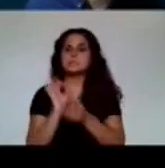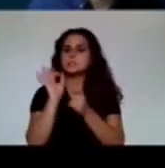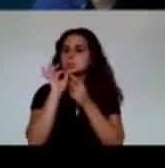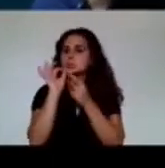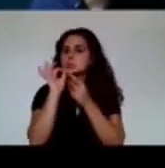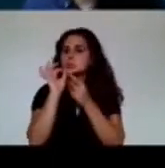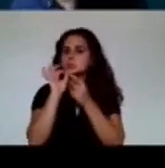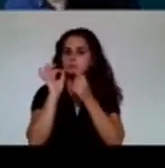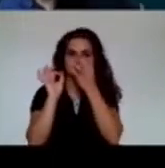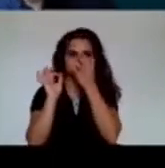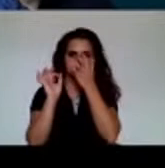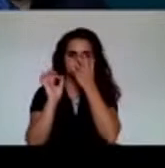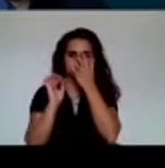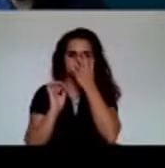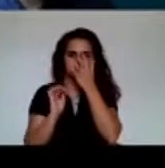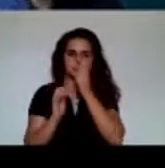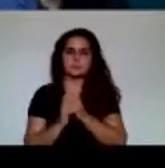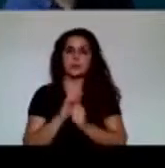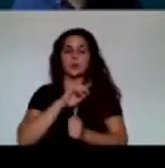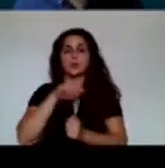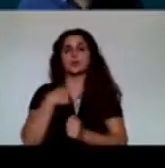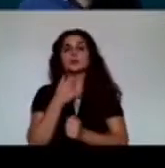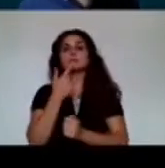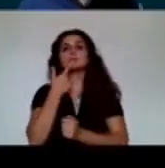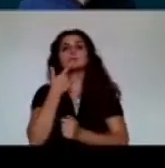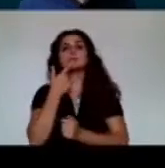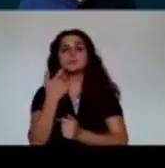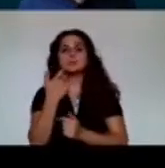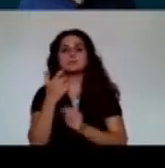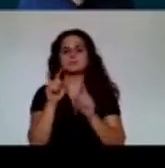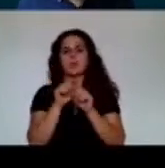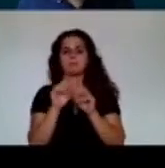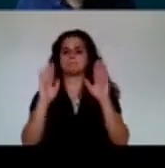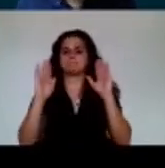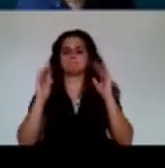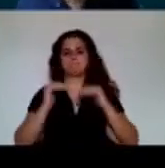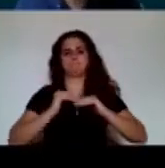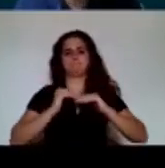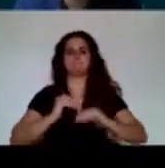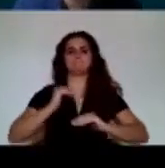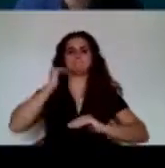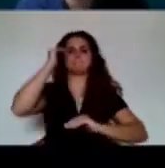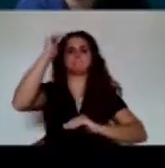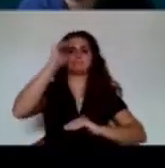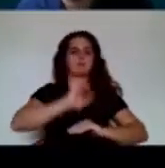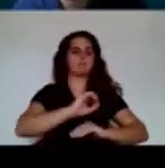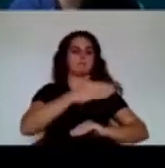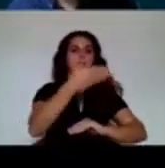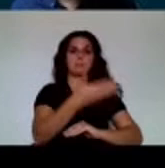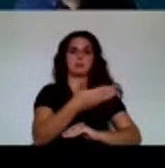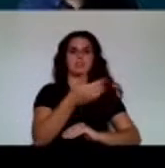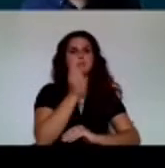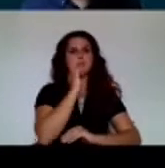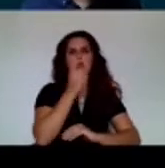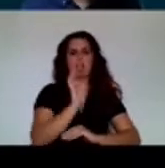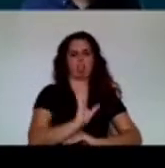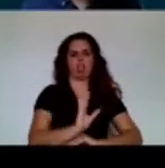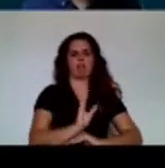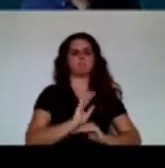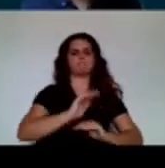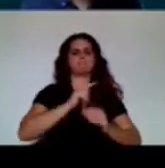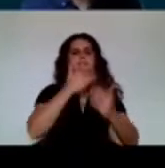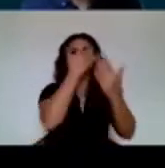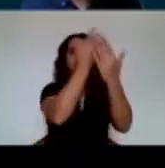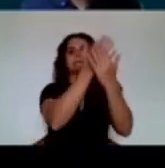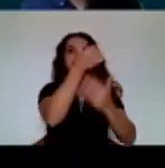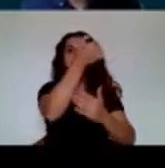Specifically, we asked you, so from a scale of 1, not at all, to 5, very strongly, how racial